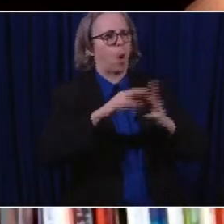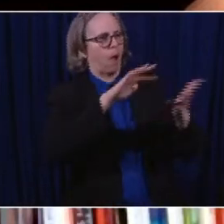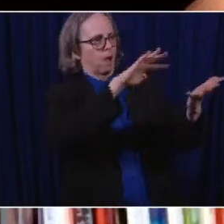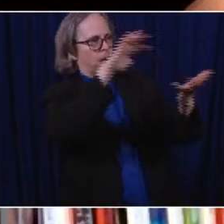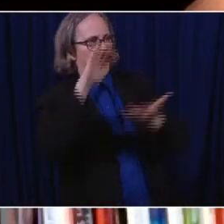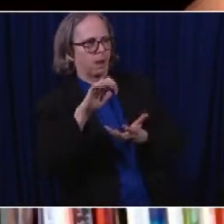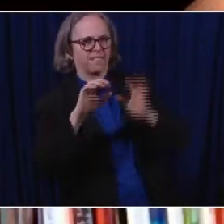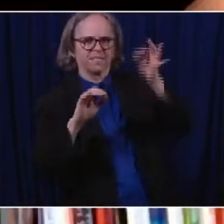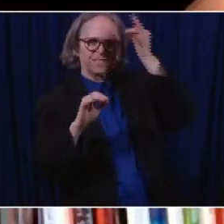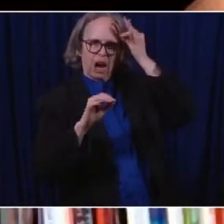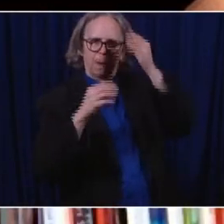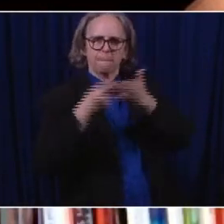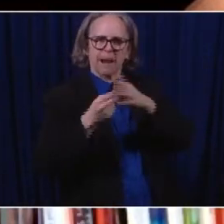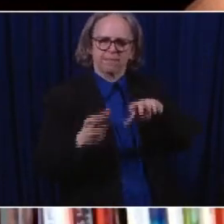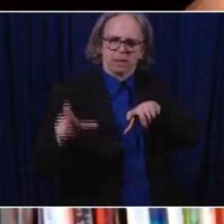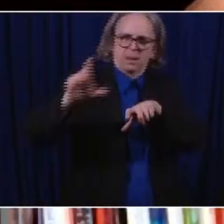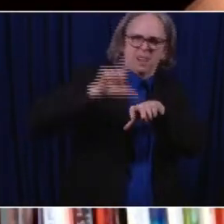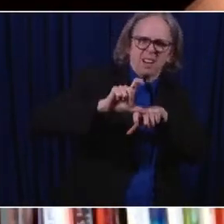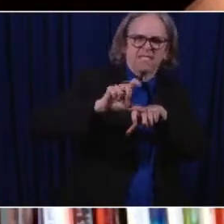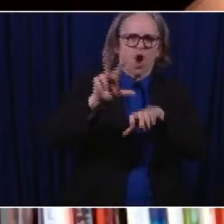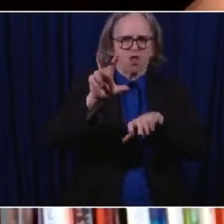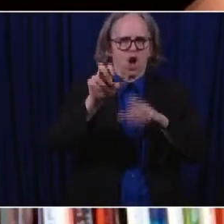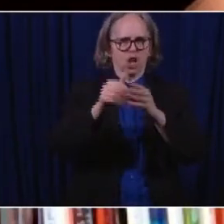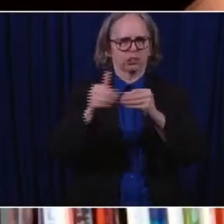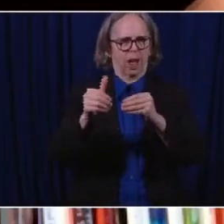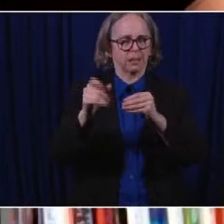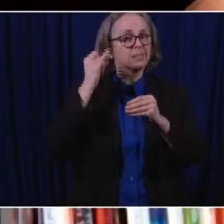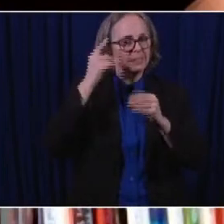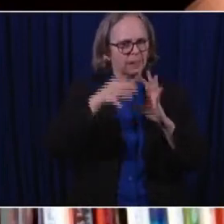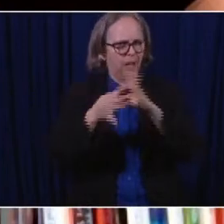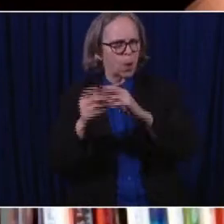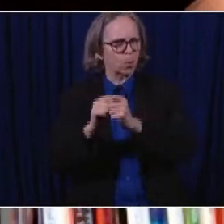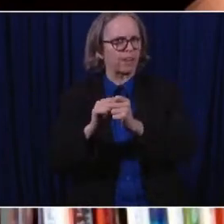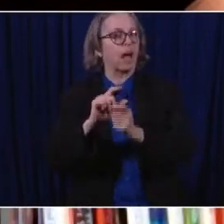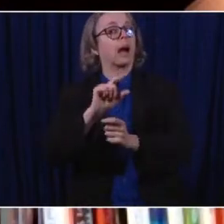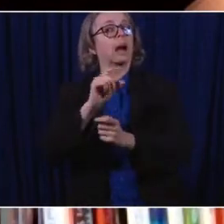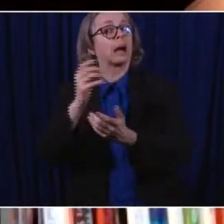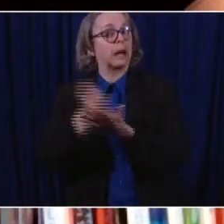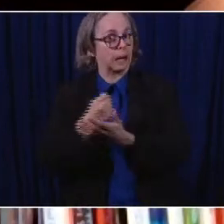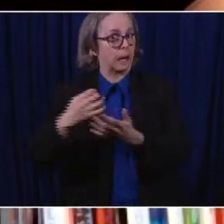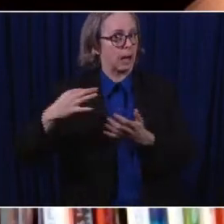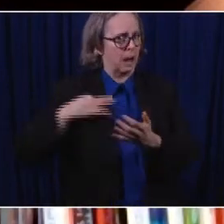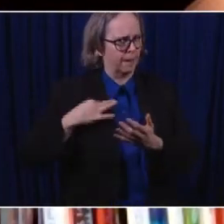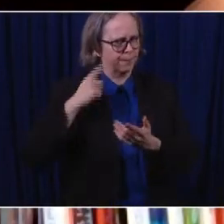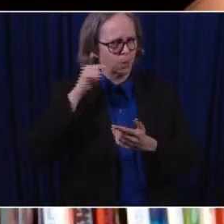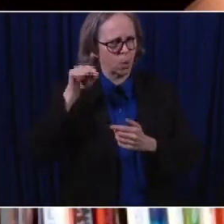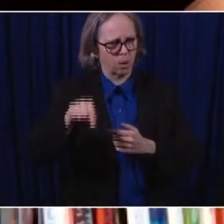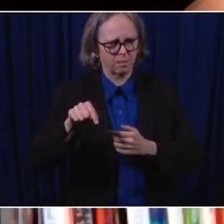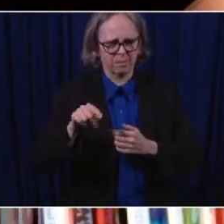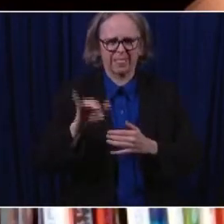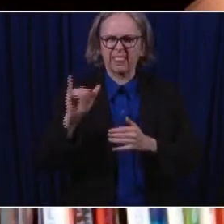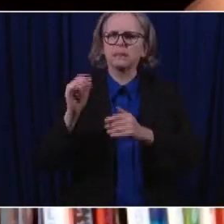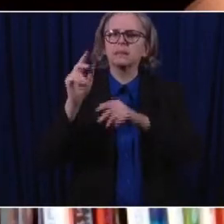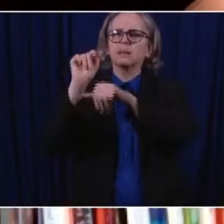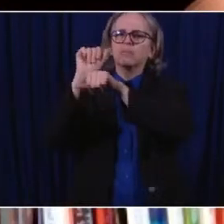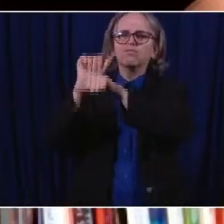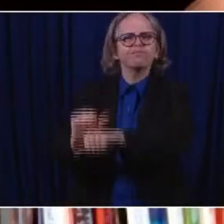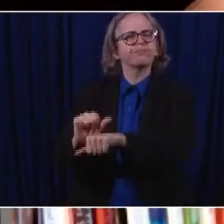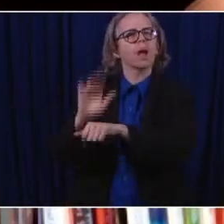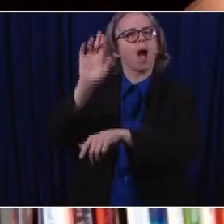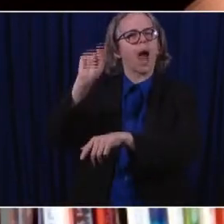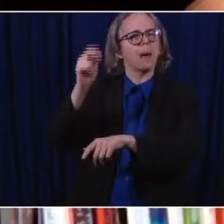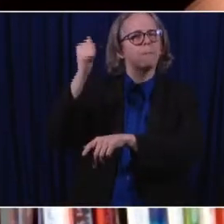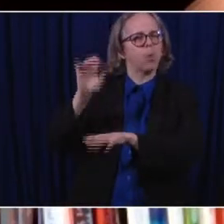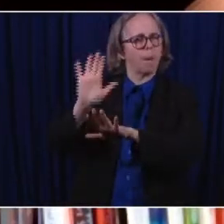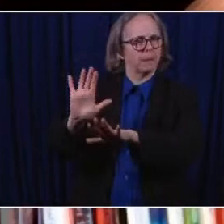$300 eligibility does apply to individuals both in the regular unemployment system and the PUA system. Thank you